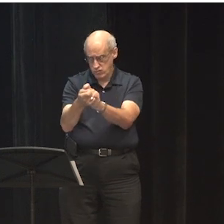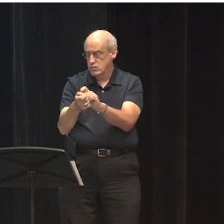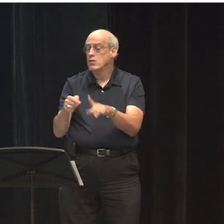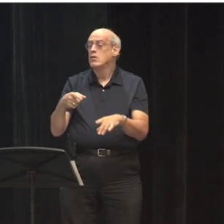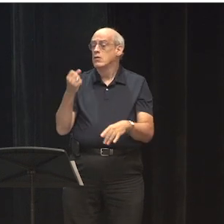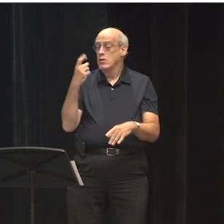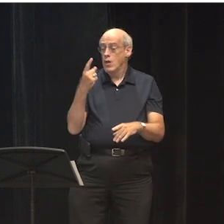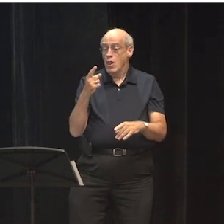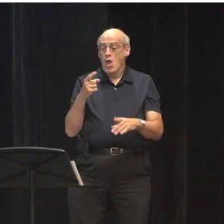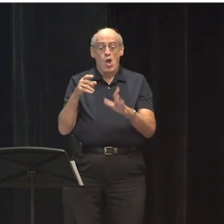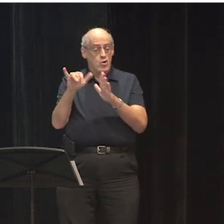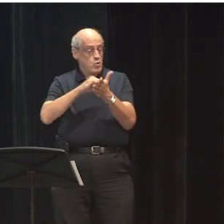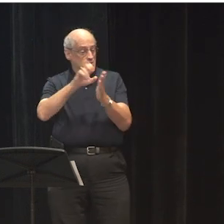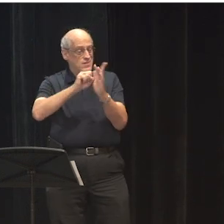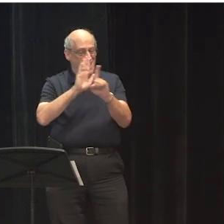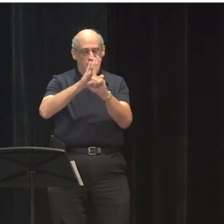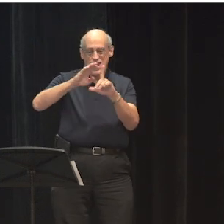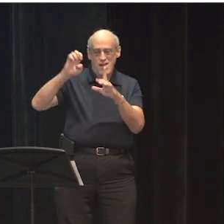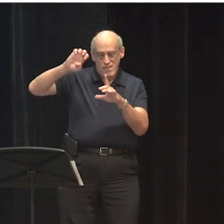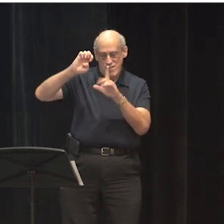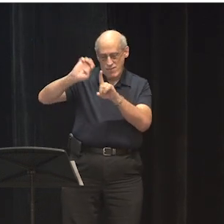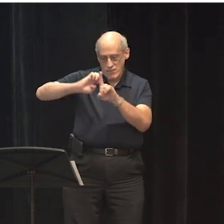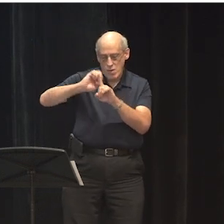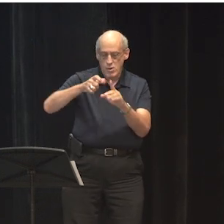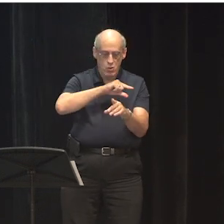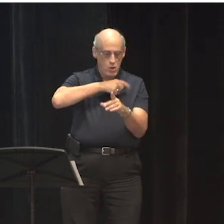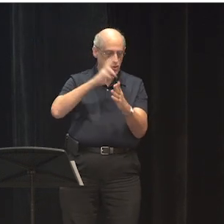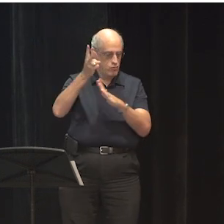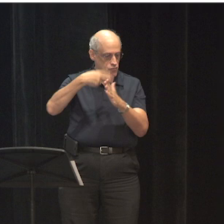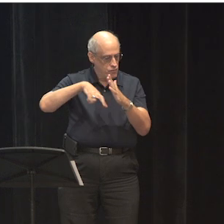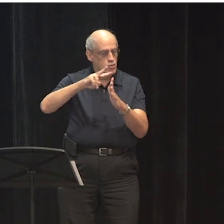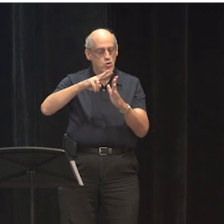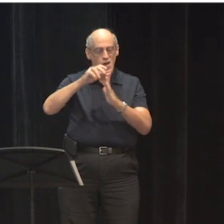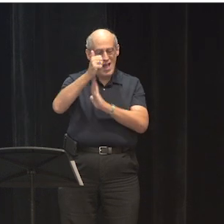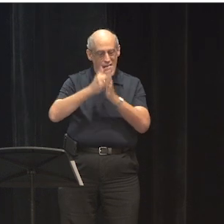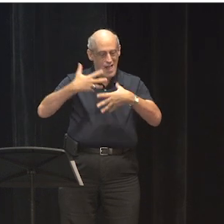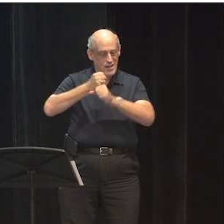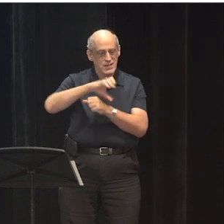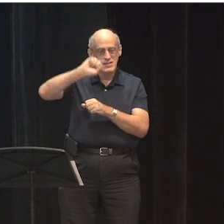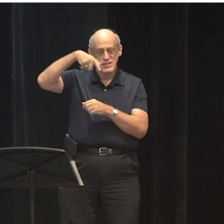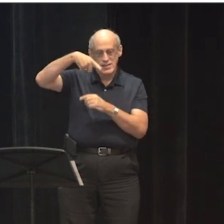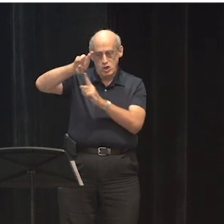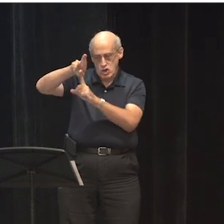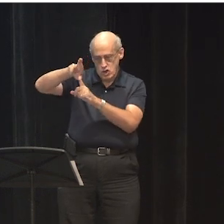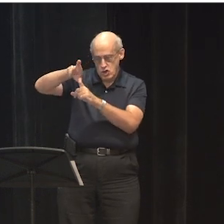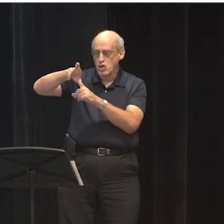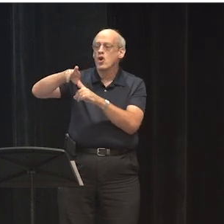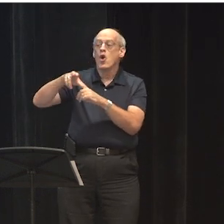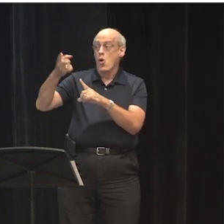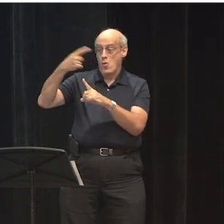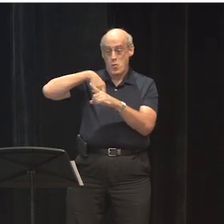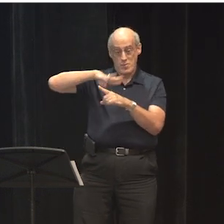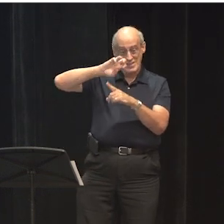As part of the State Environmental Quality Review Act, also known as SEQR, BPCA has prepared